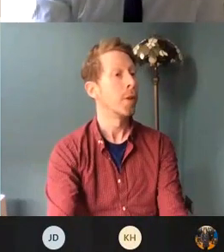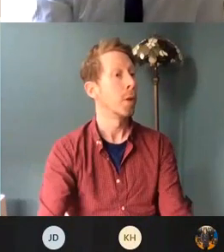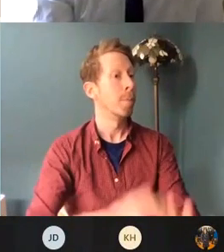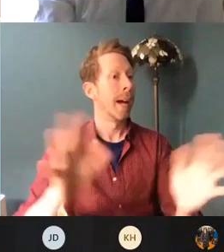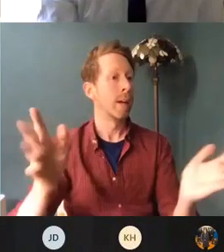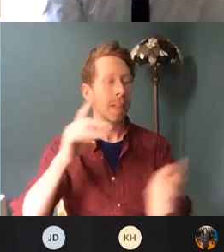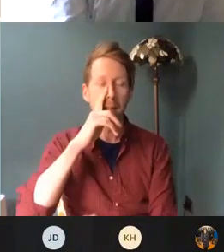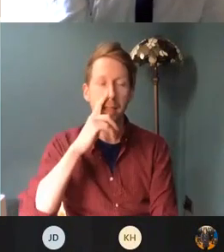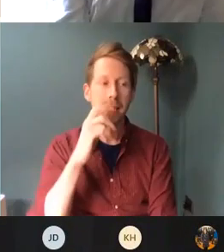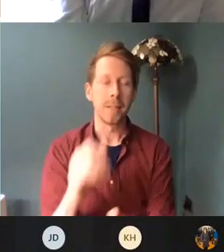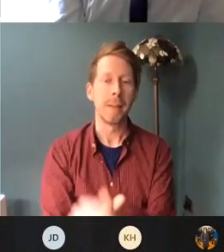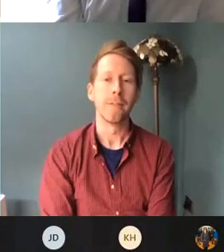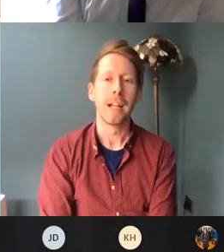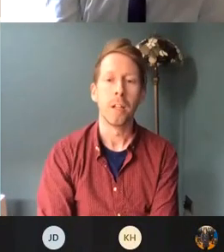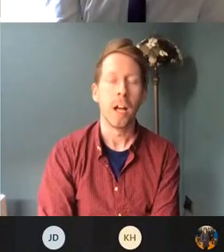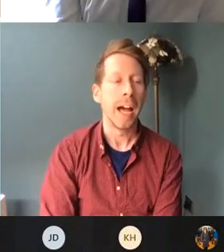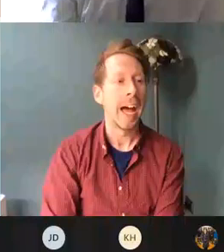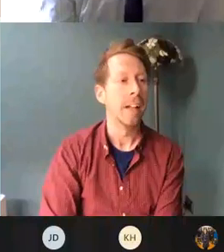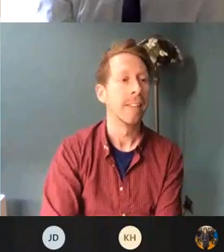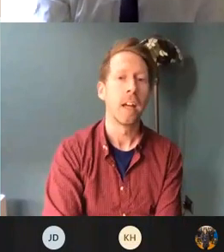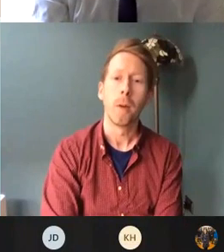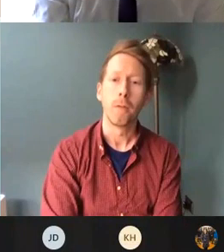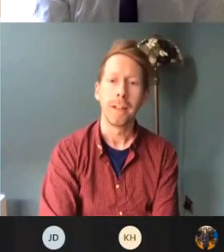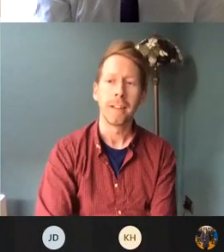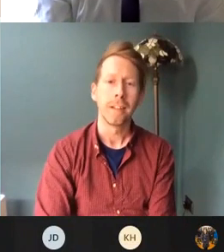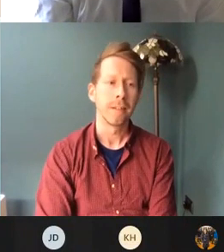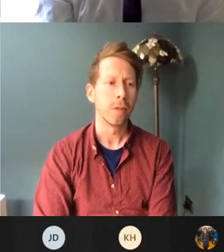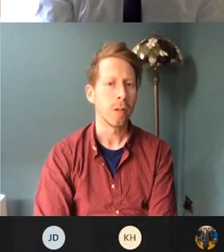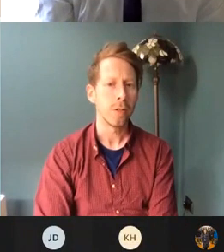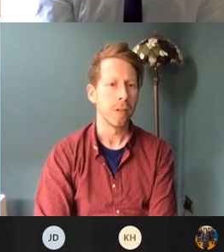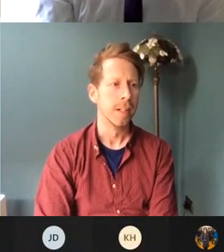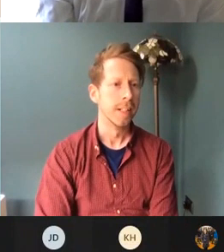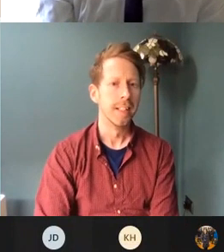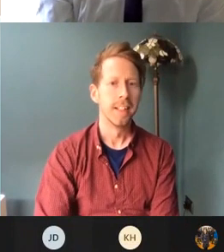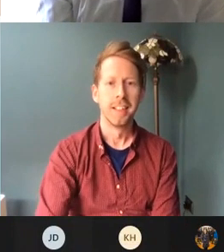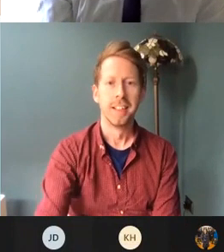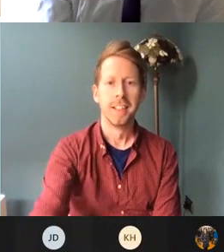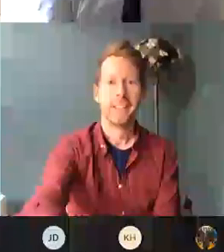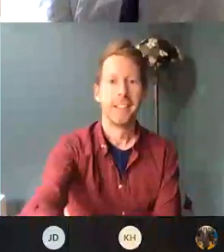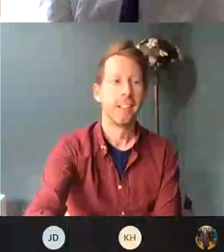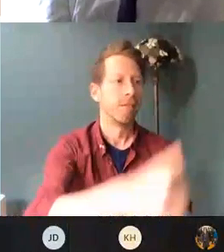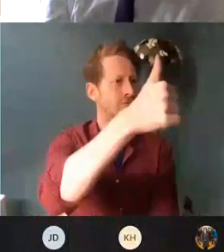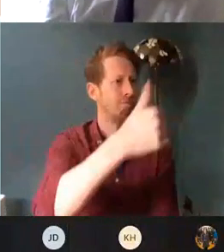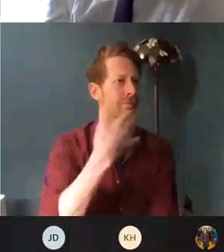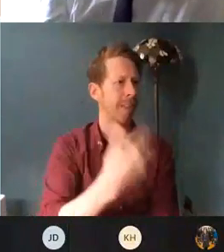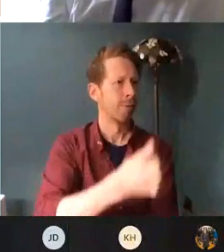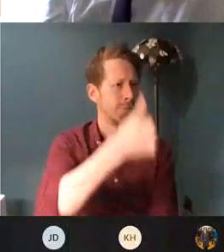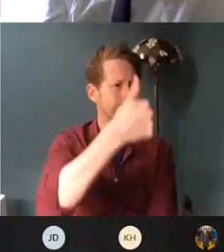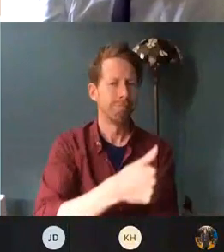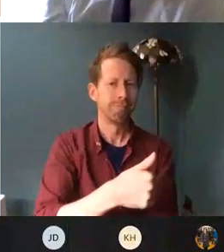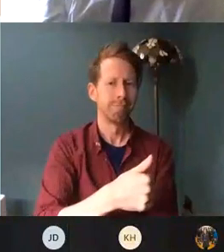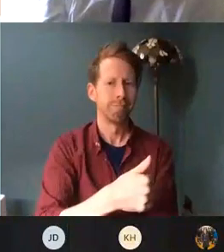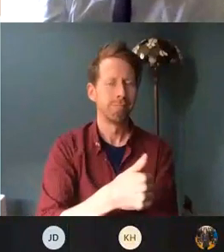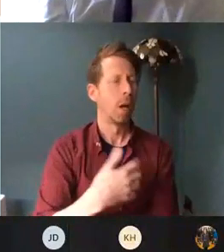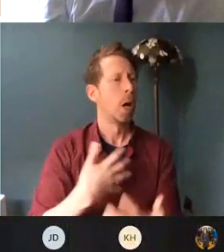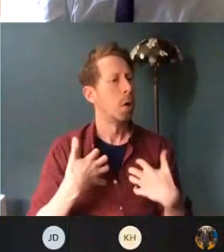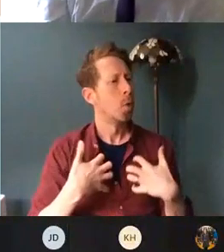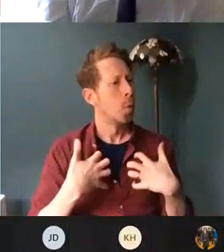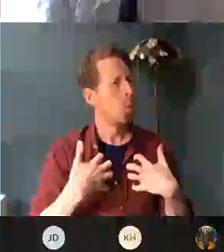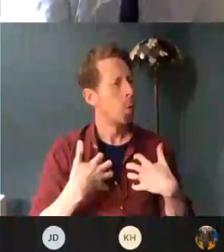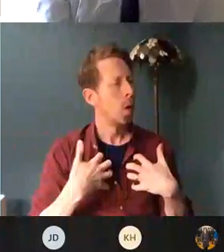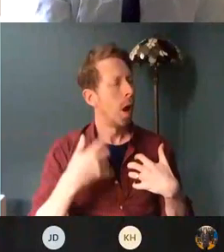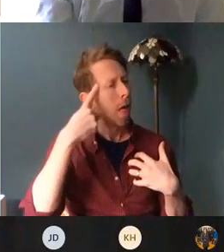yeah, just off the top of my head, without my thesis being available at hand, hopefully that's answered your question. Yeah, absolutely. That's really,